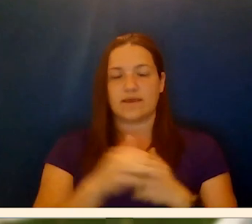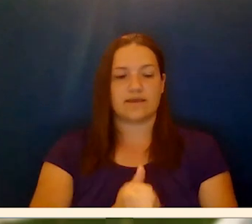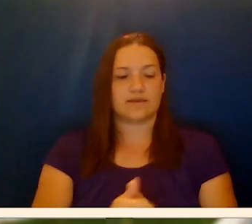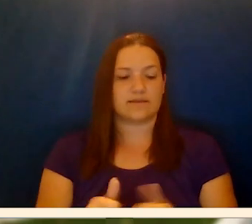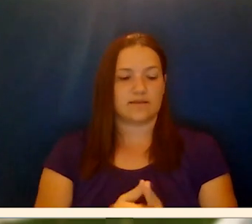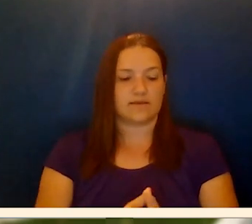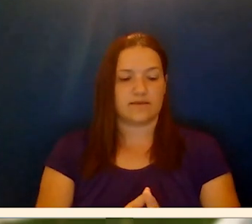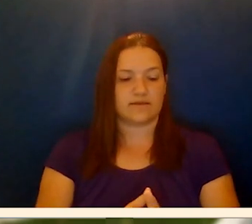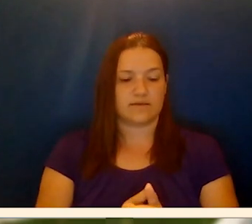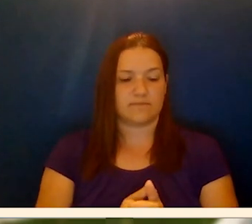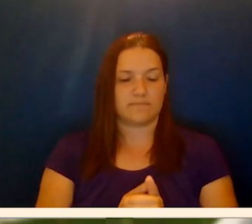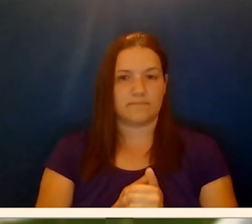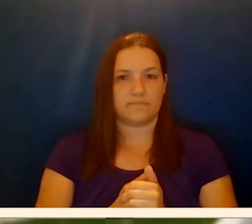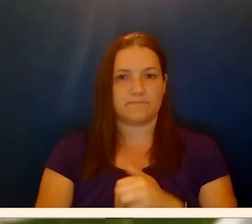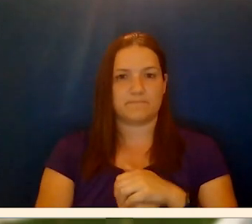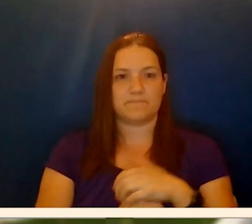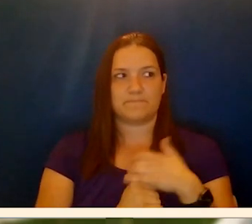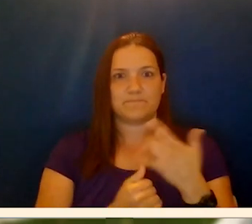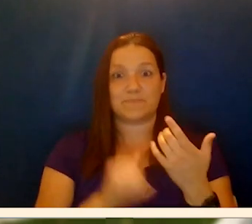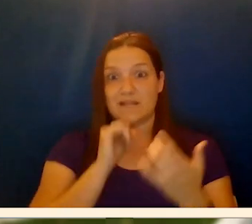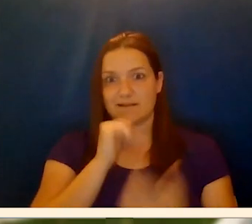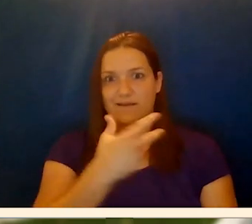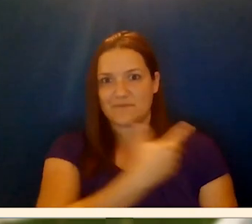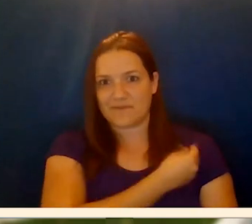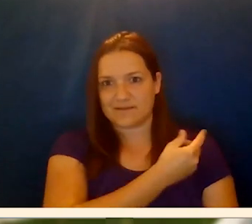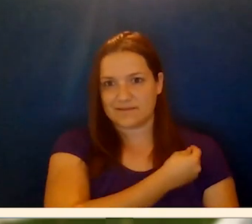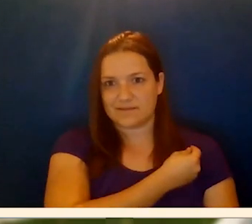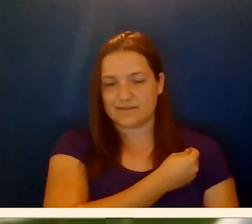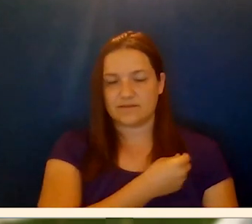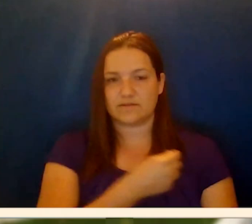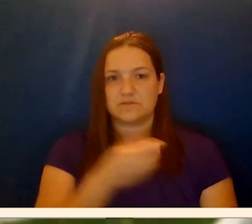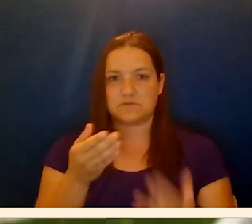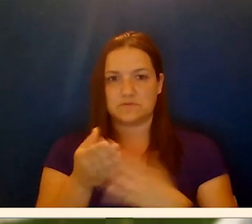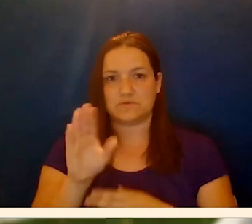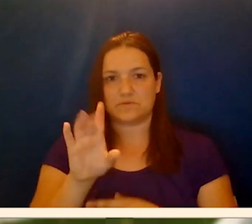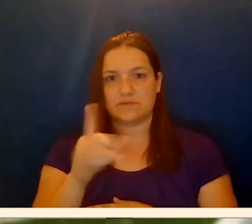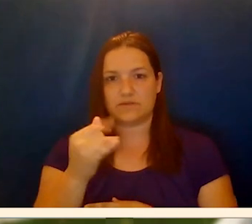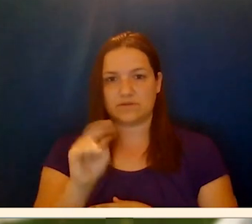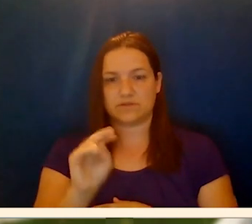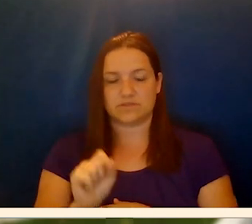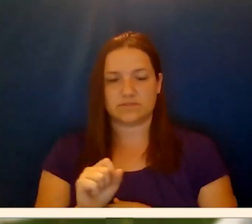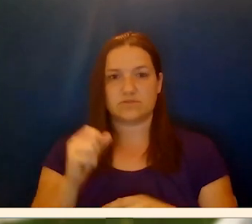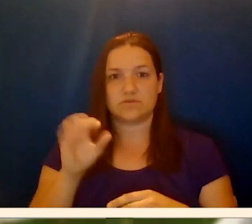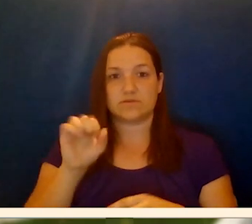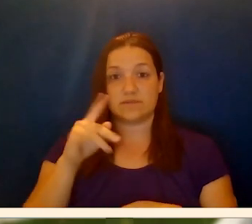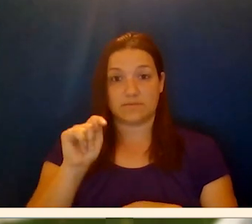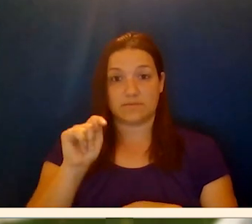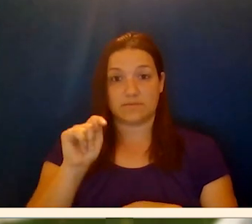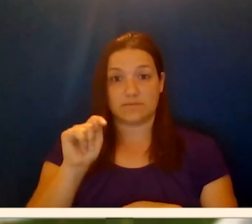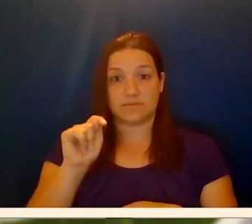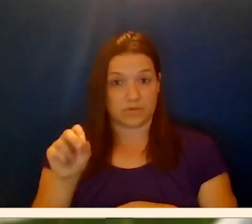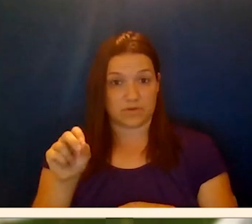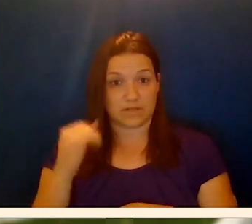not be vaccinated, is through those declinations. So come September 30th, if you choose not to be